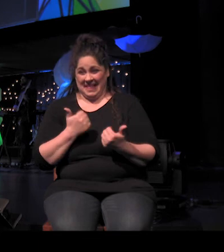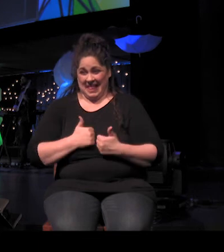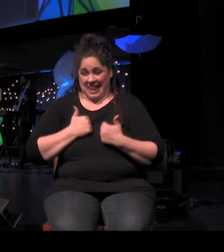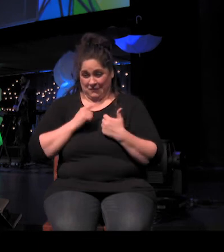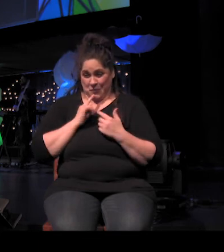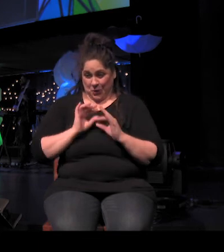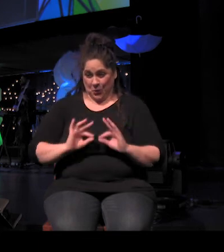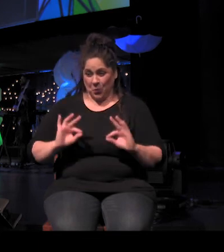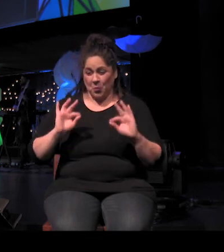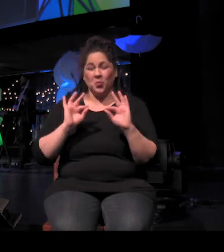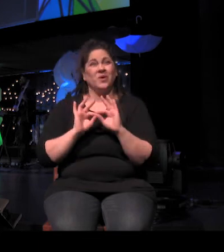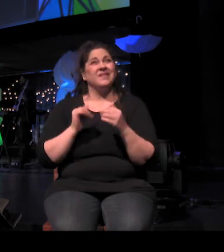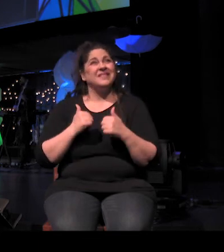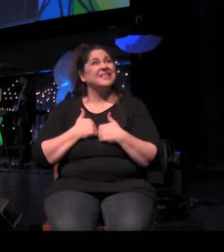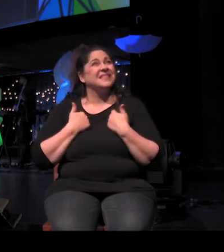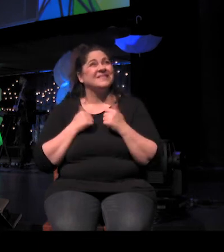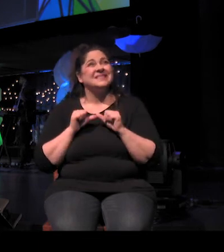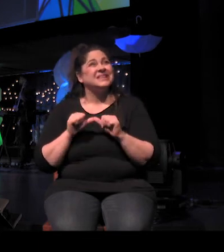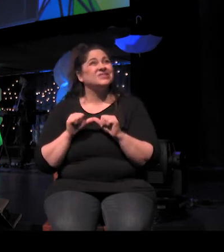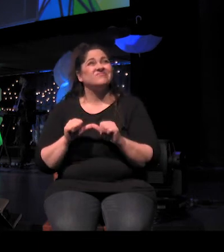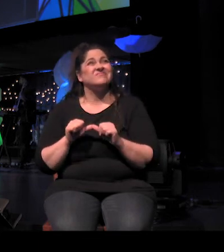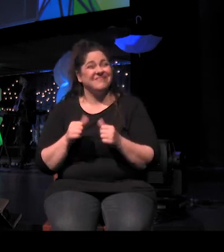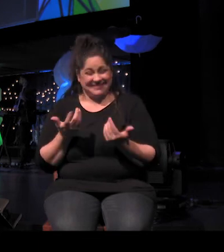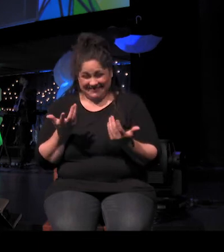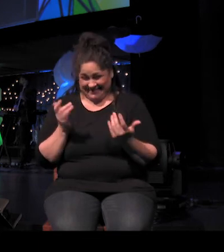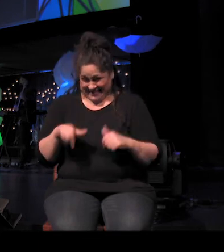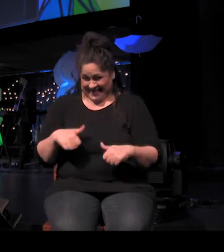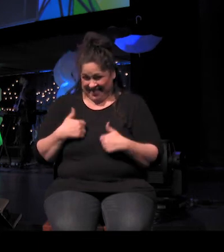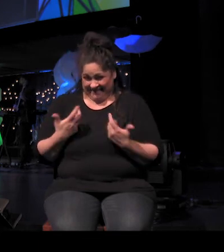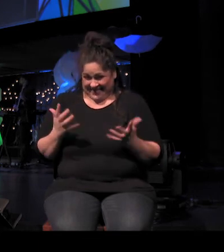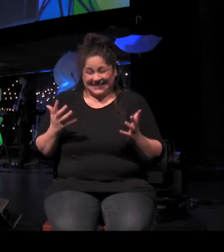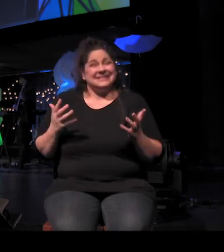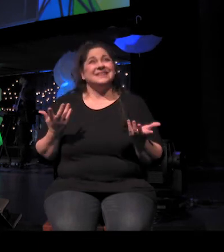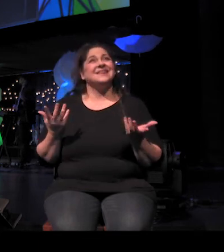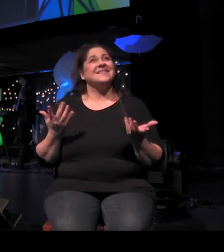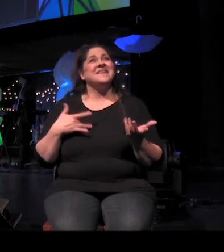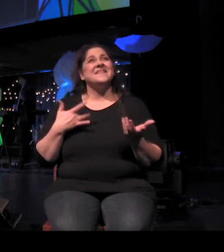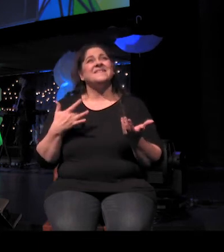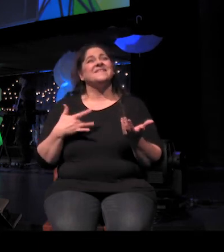life? Just seems like there's so much